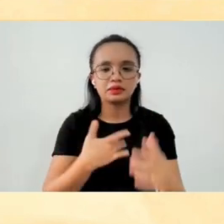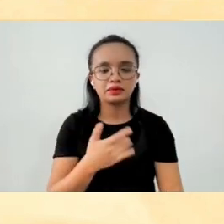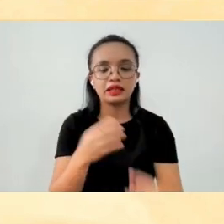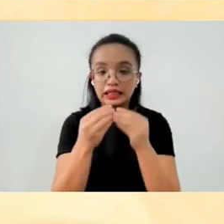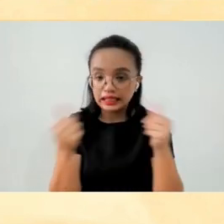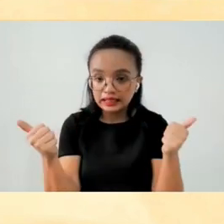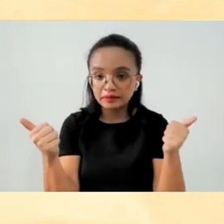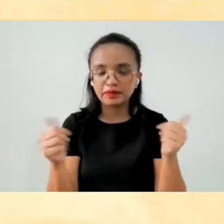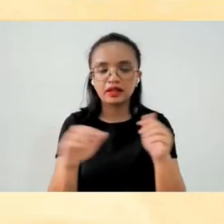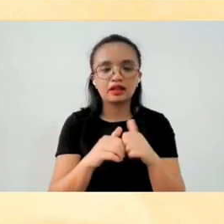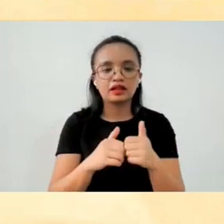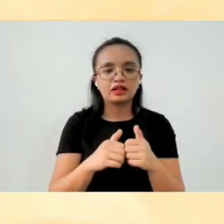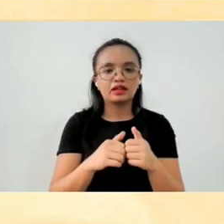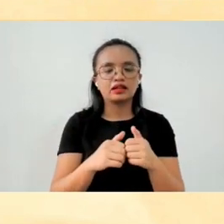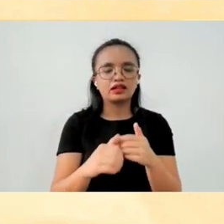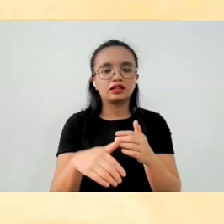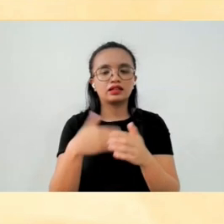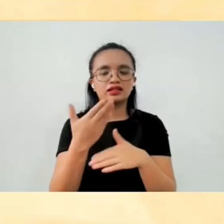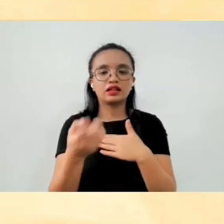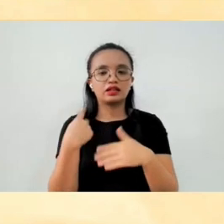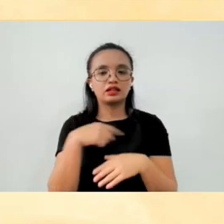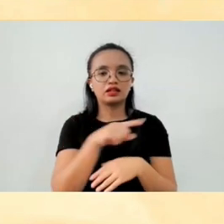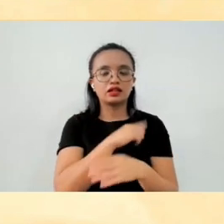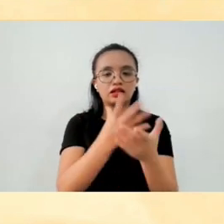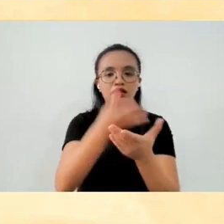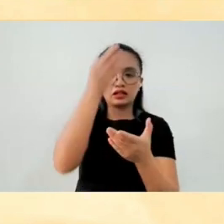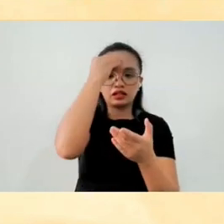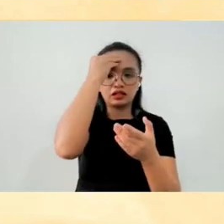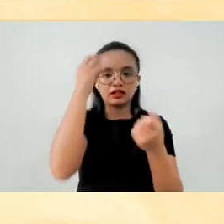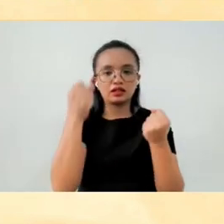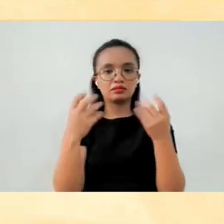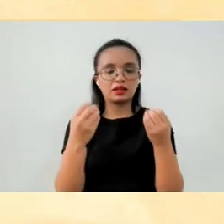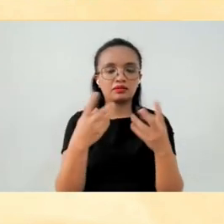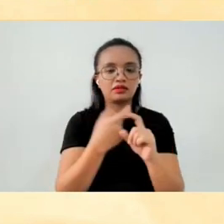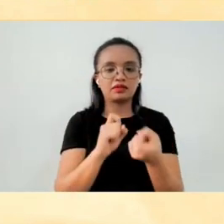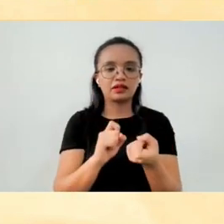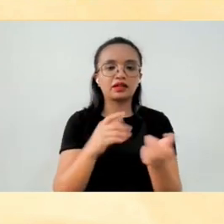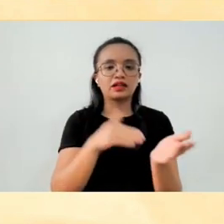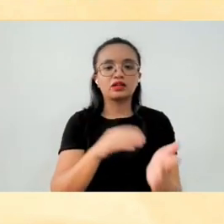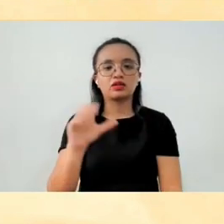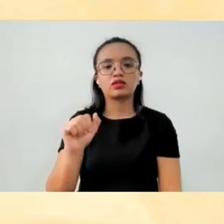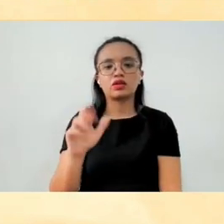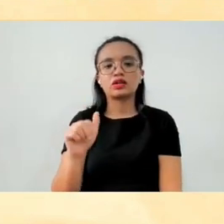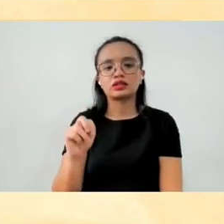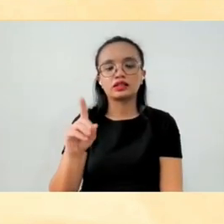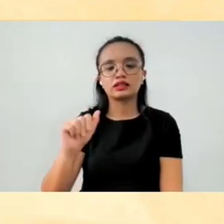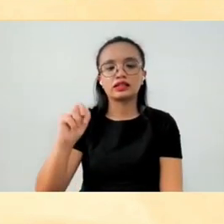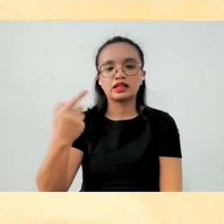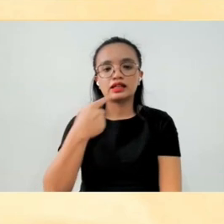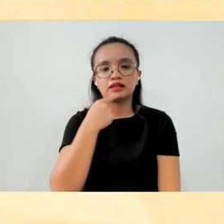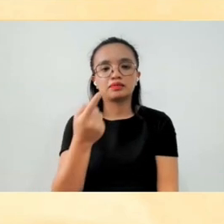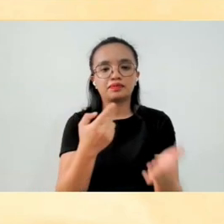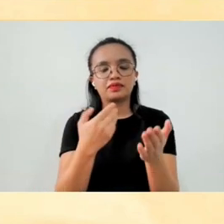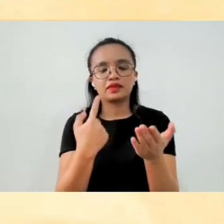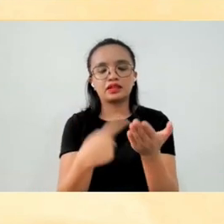the proper word. And then of course we learned a lot of things from Dr. Carandang when she mentioned about the